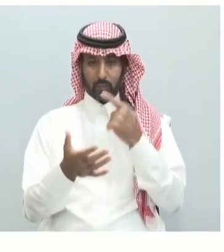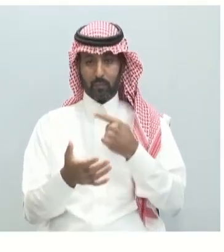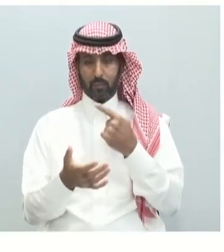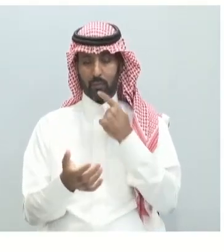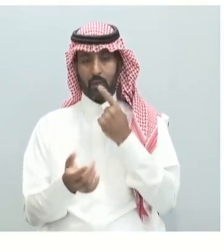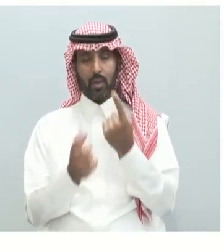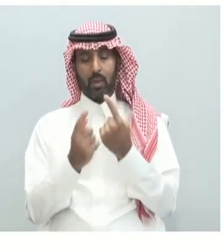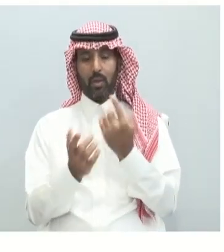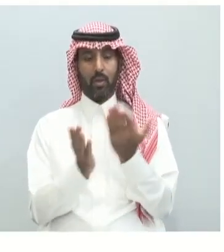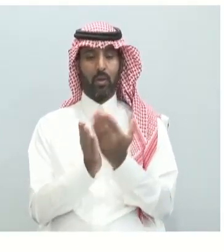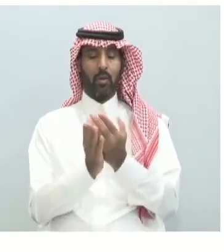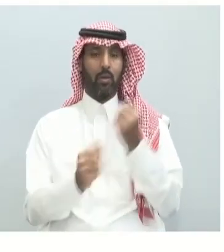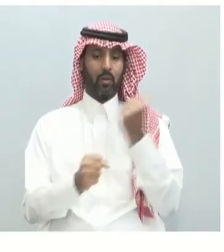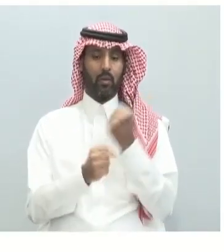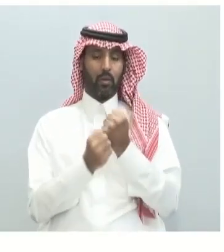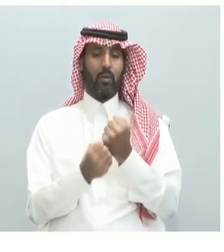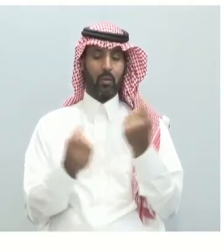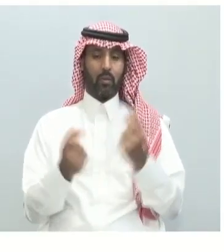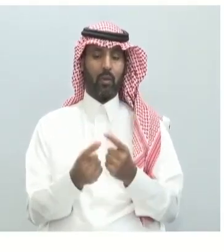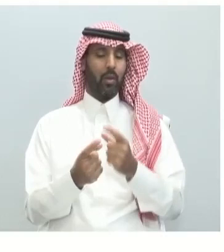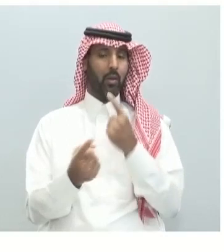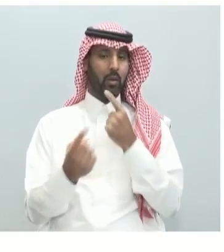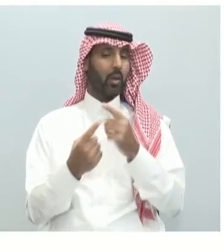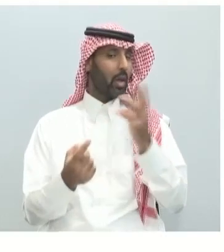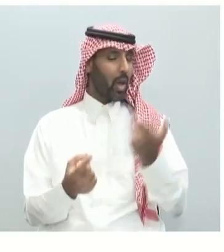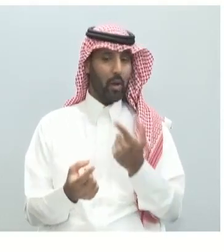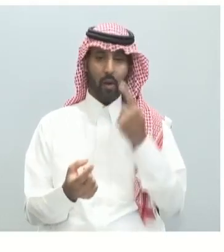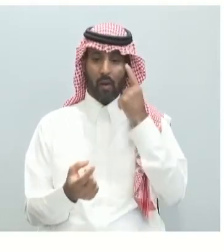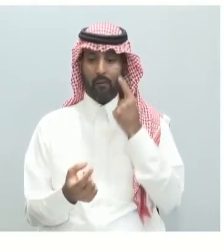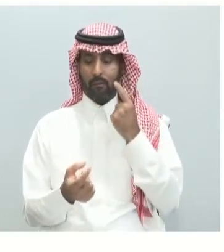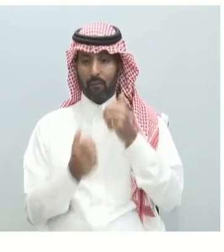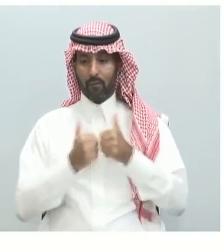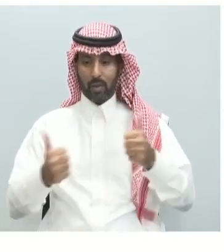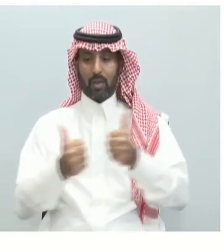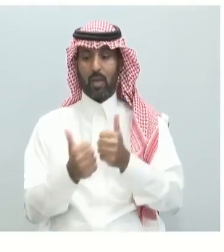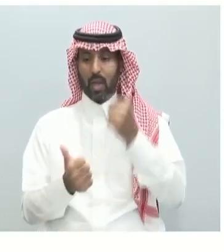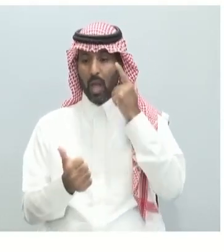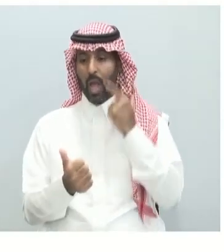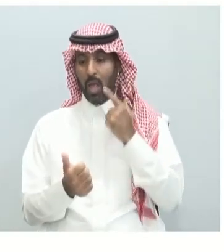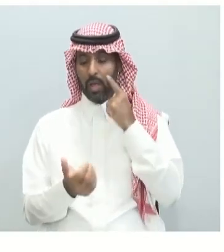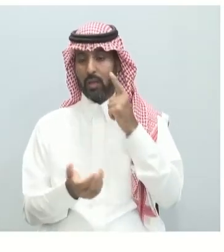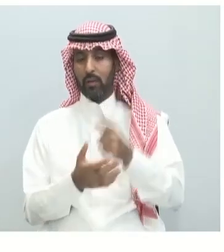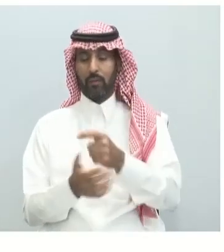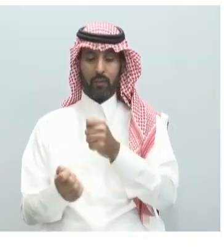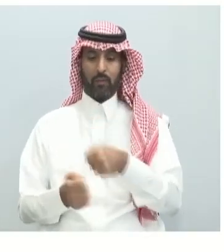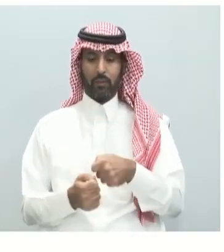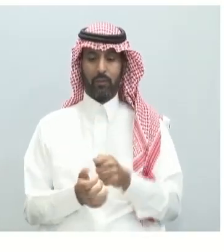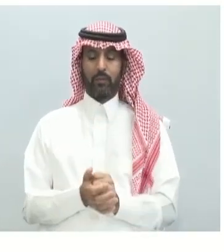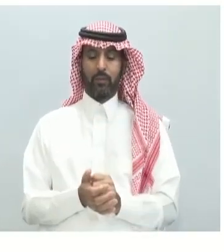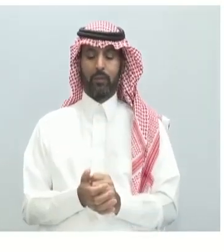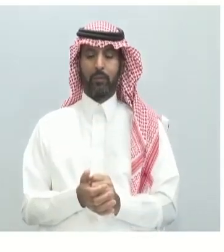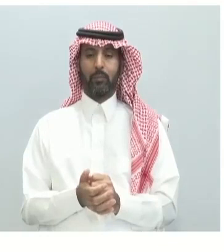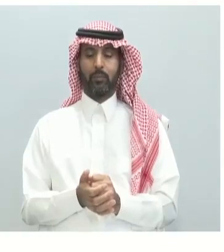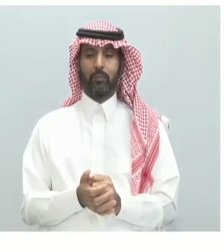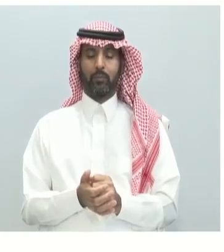today. Work in groups, discuss how a family can live off a grid in your country, and use the chart to make